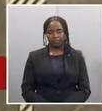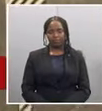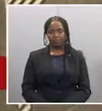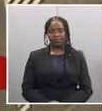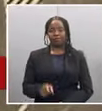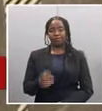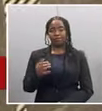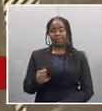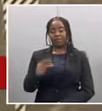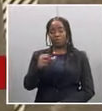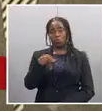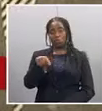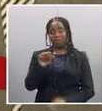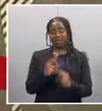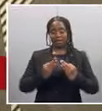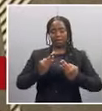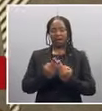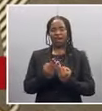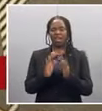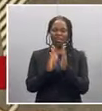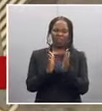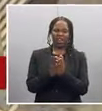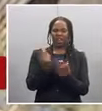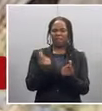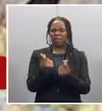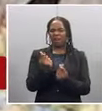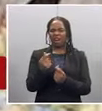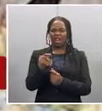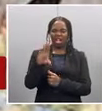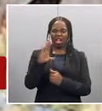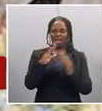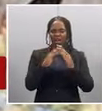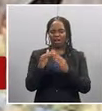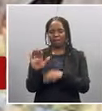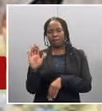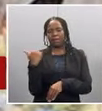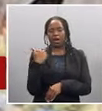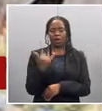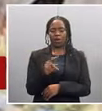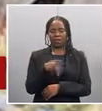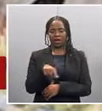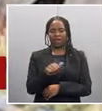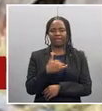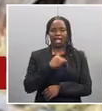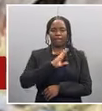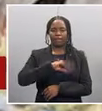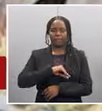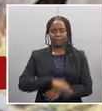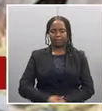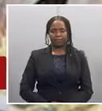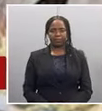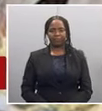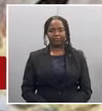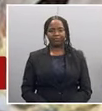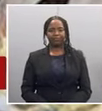Tons of cash and luxury vehicles. The Guptas get their assets back in a blow for the National Prosecuting Authority.